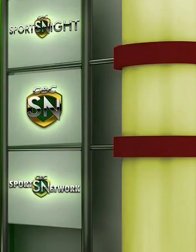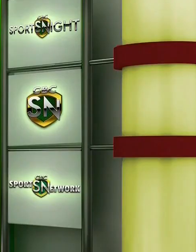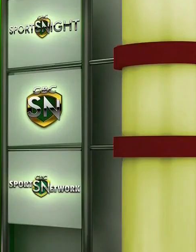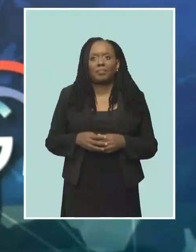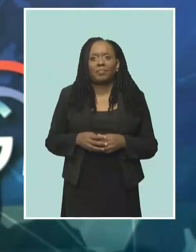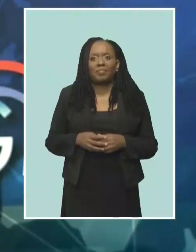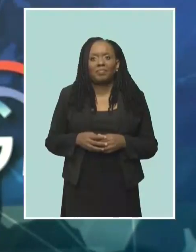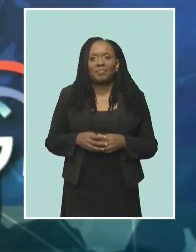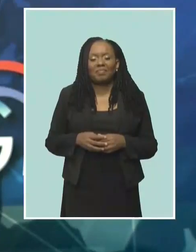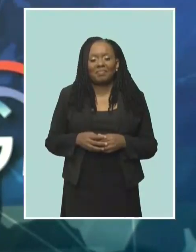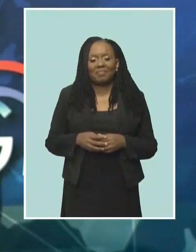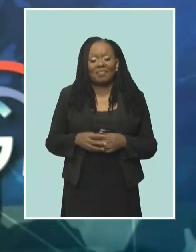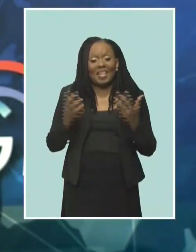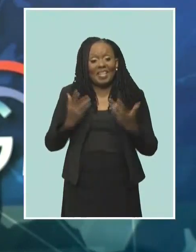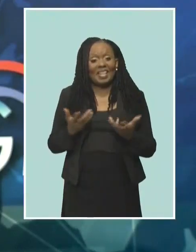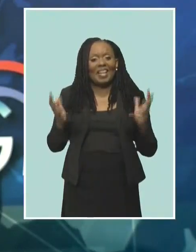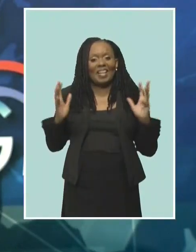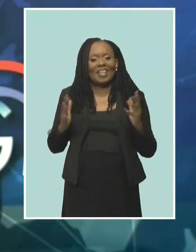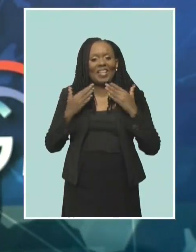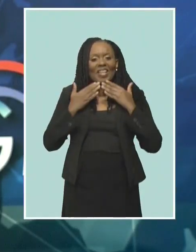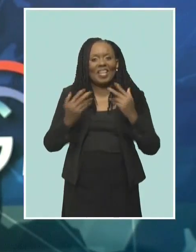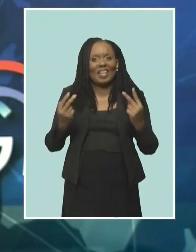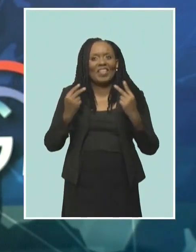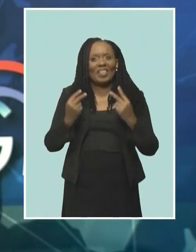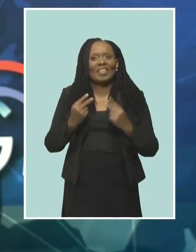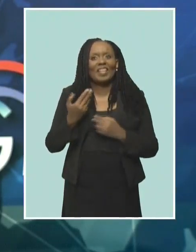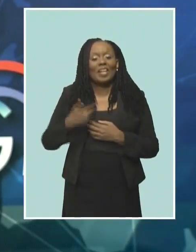That's Sports Night. That's our time tonight. Thank you for